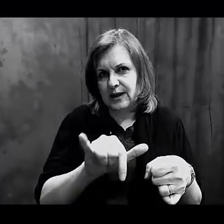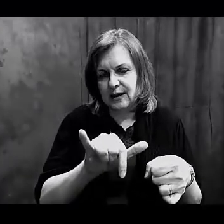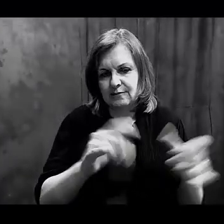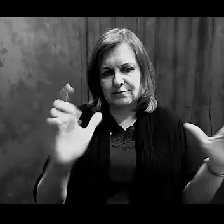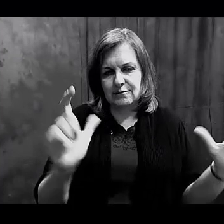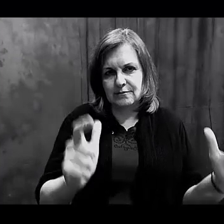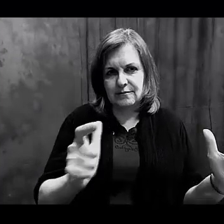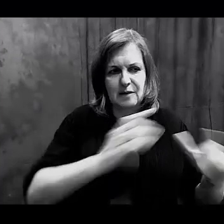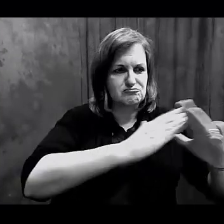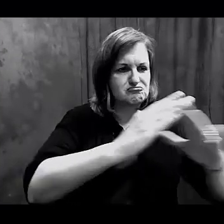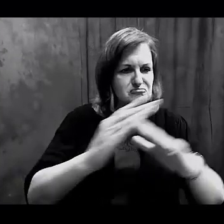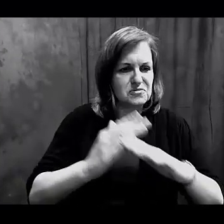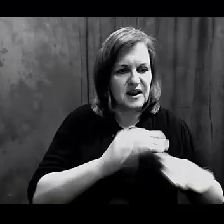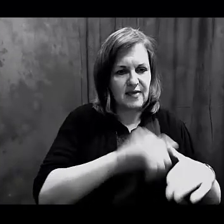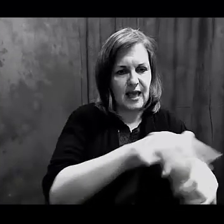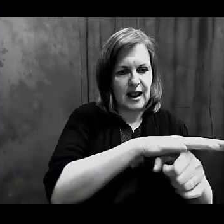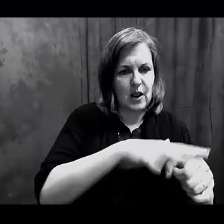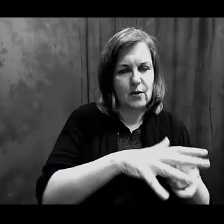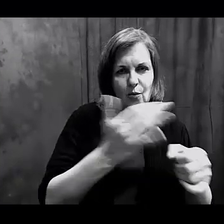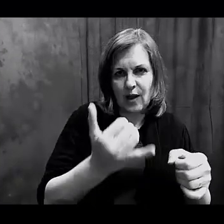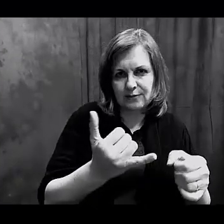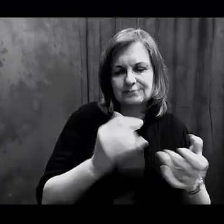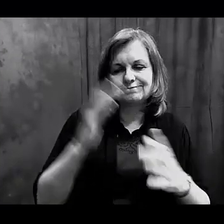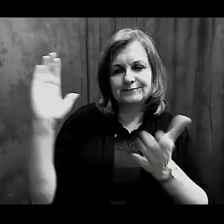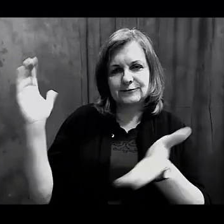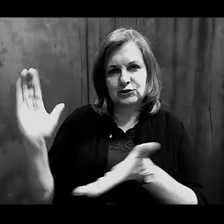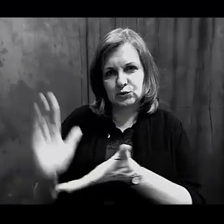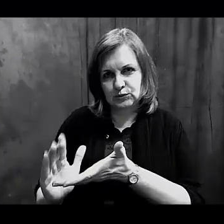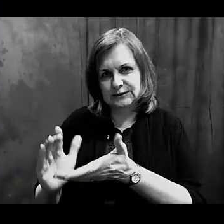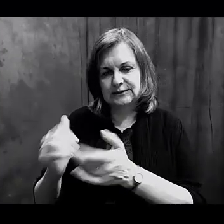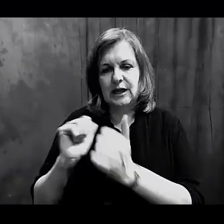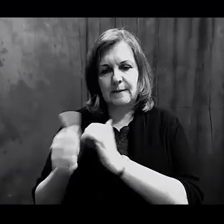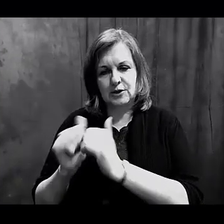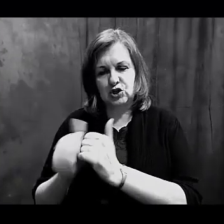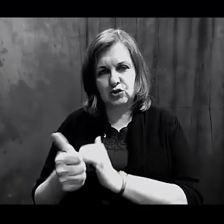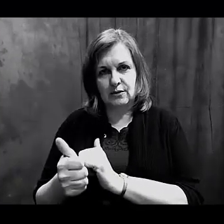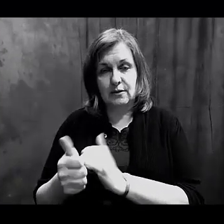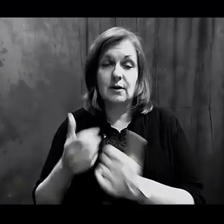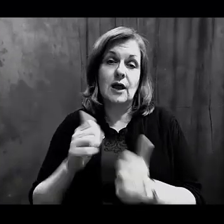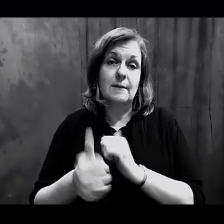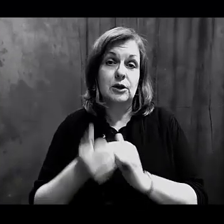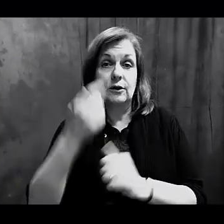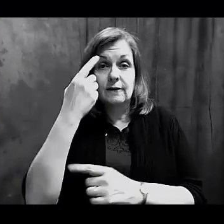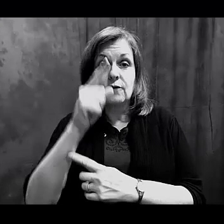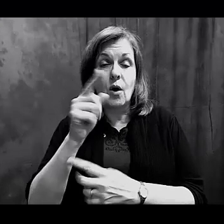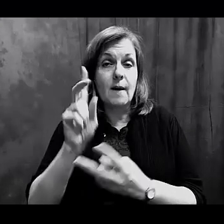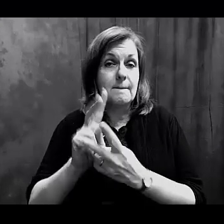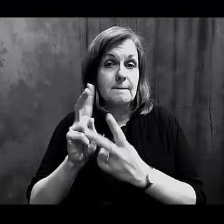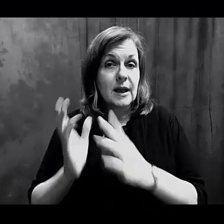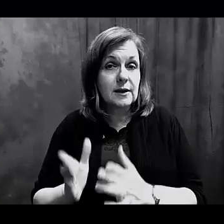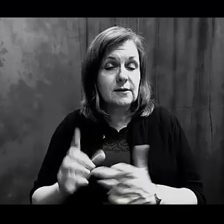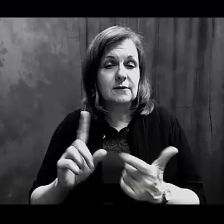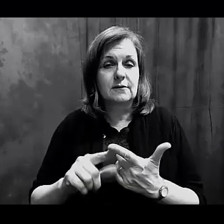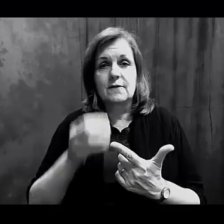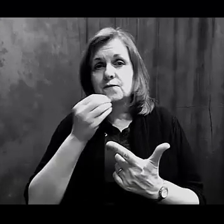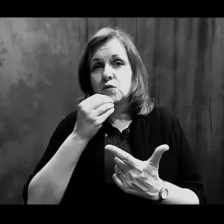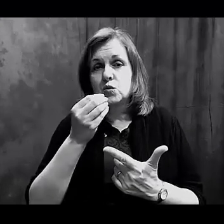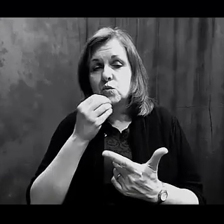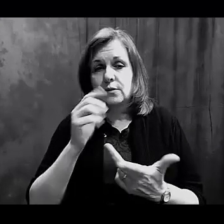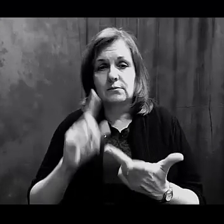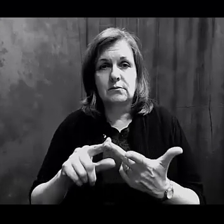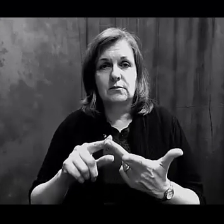territories to decrease competition. And this competition can be just for mates, it can be